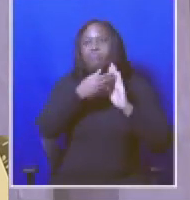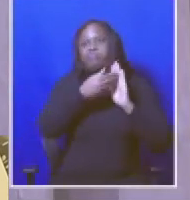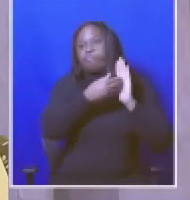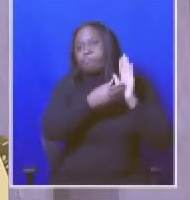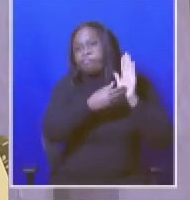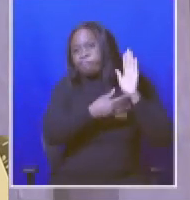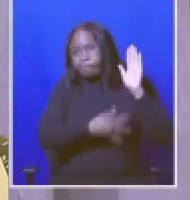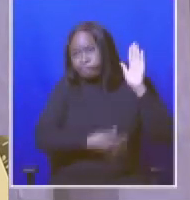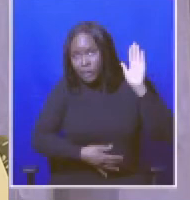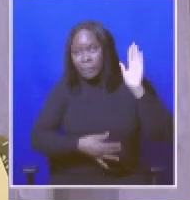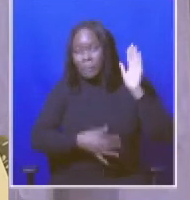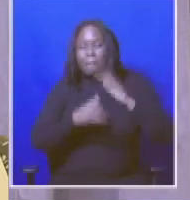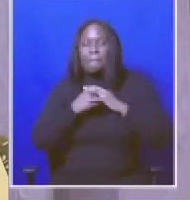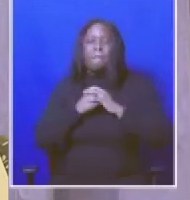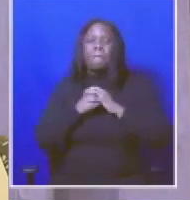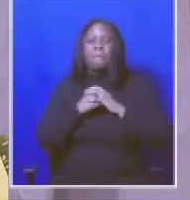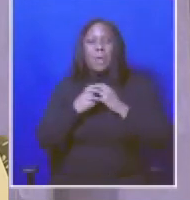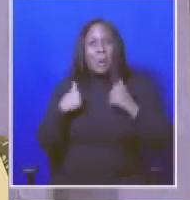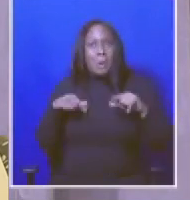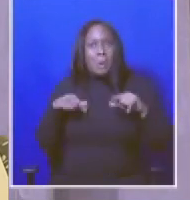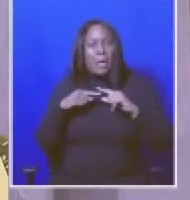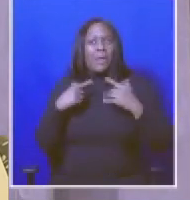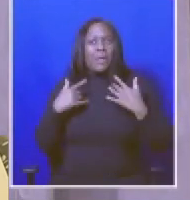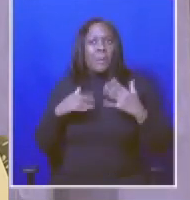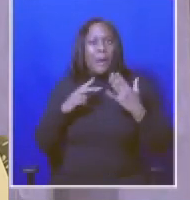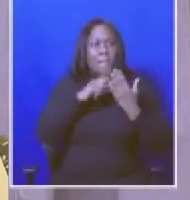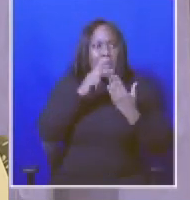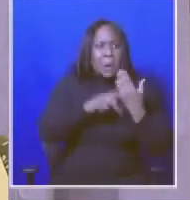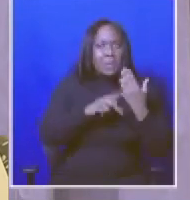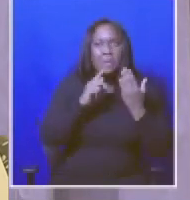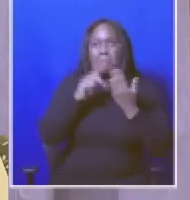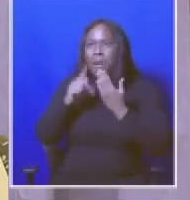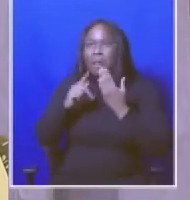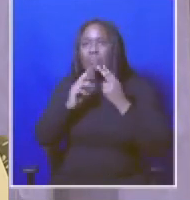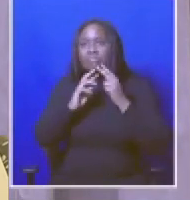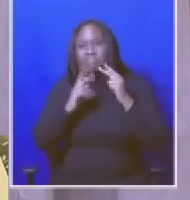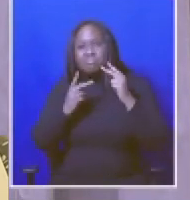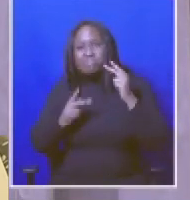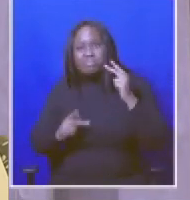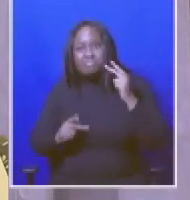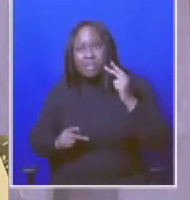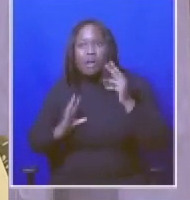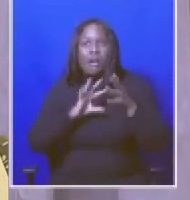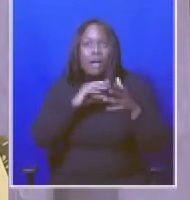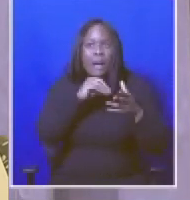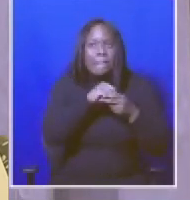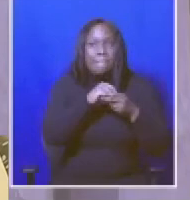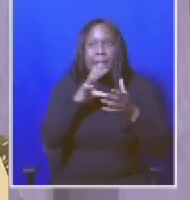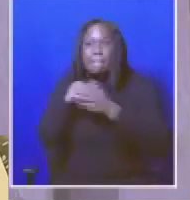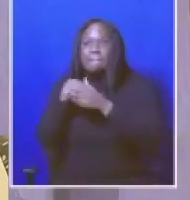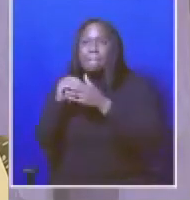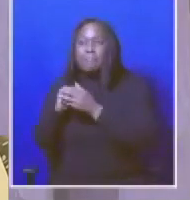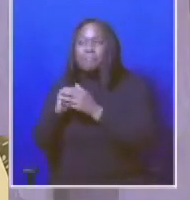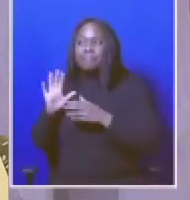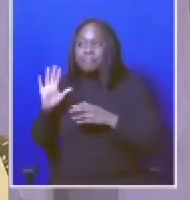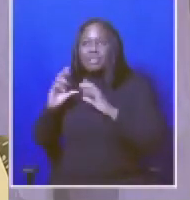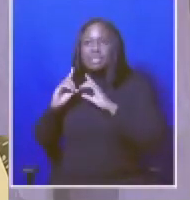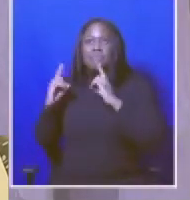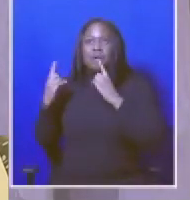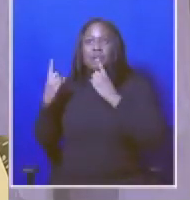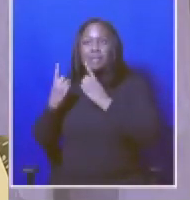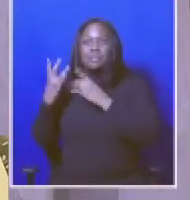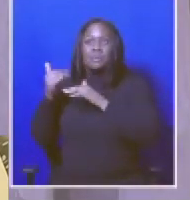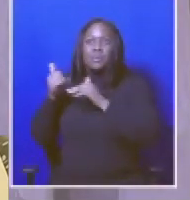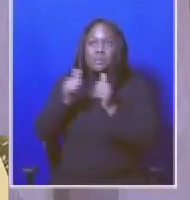There are a lot of initiatives. We are engaging lead departments, amongst others, on data